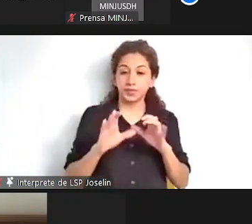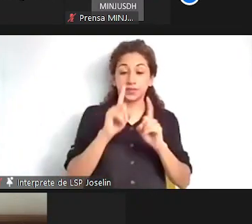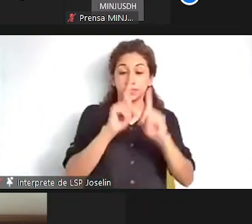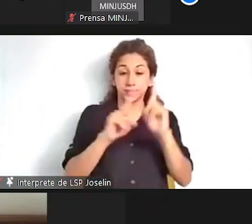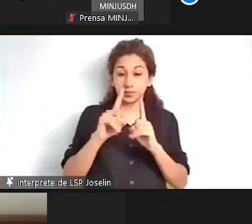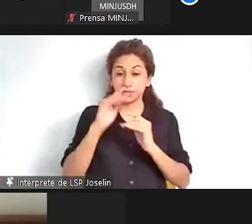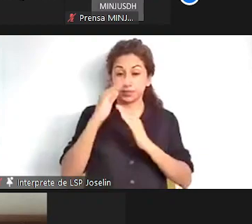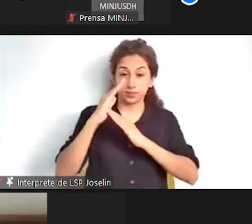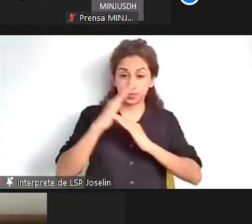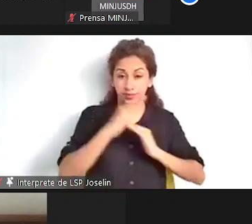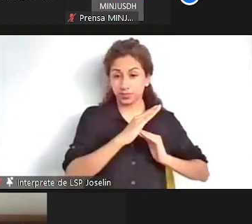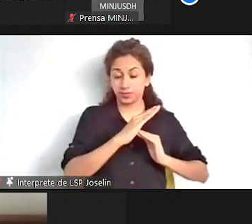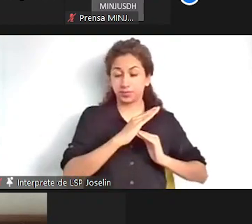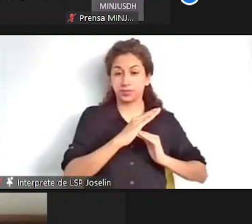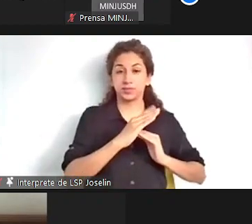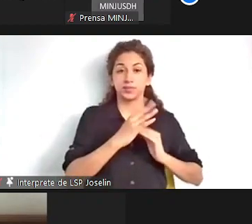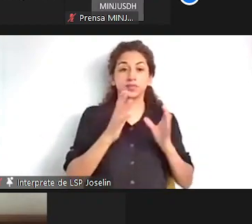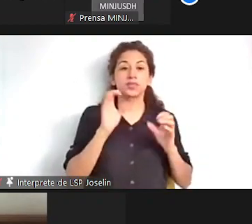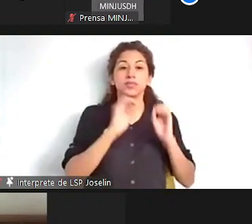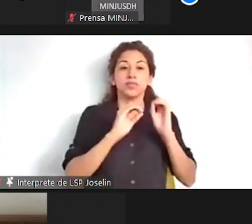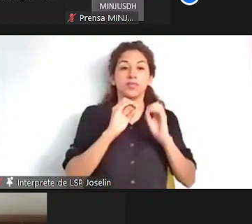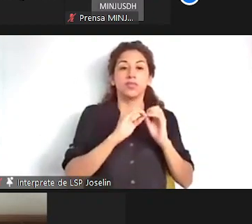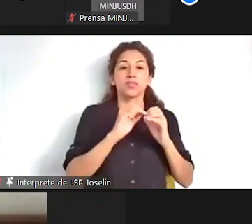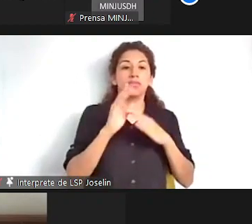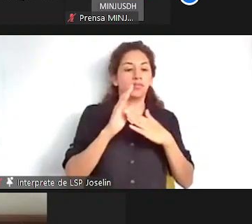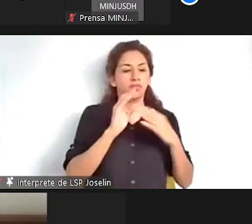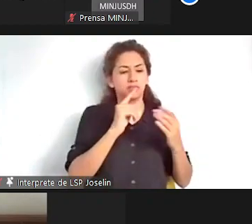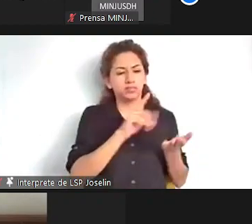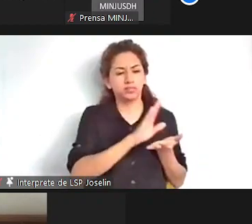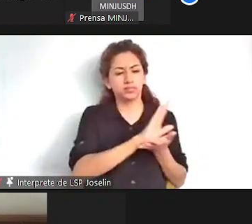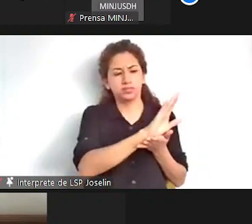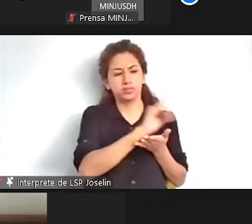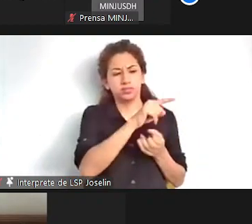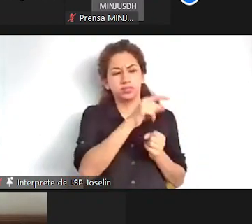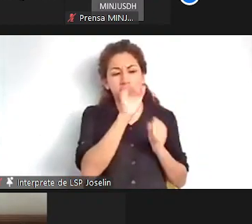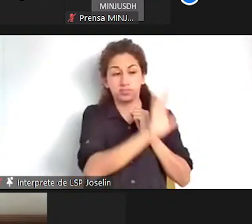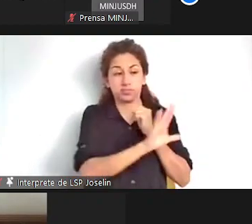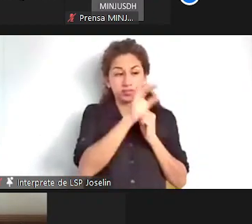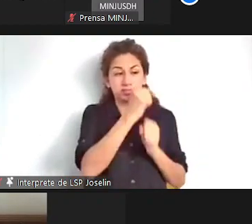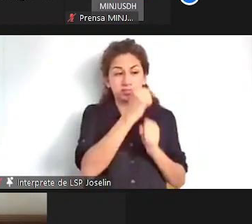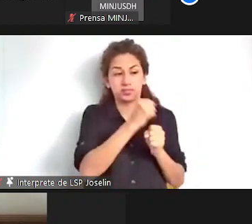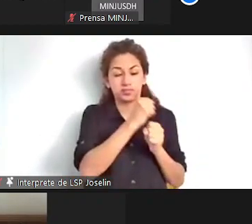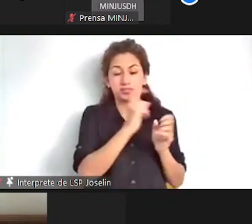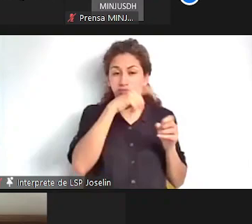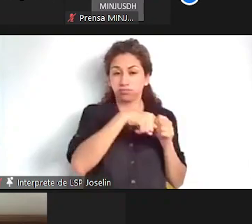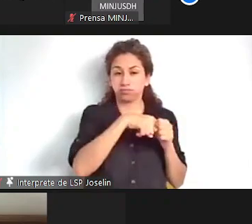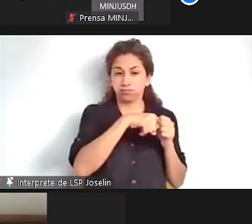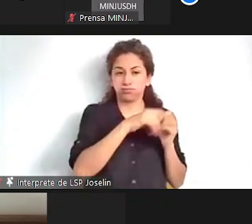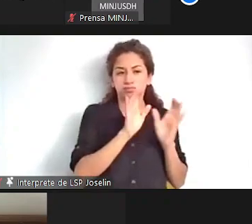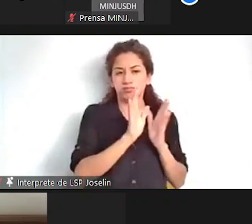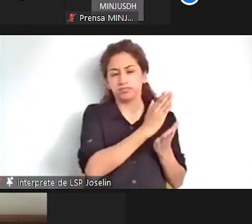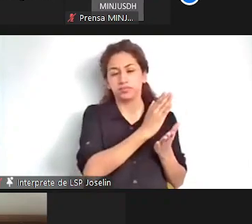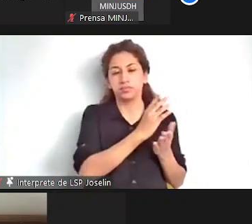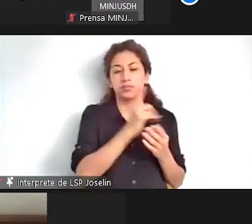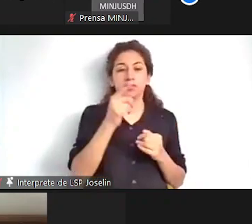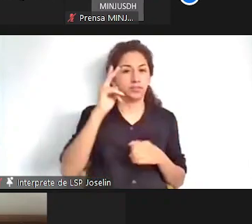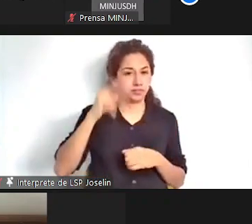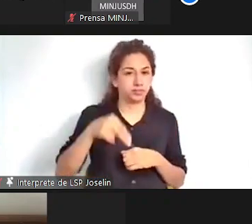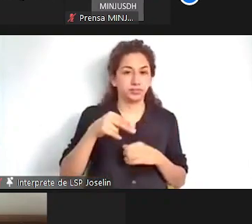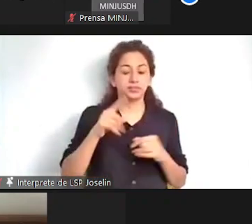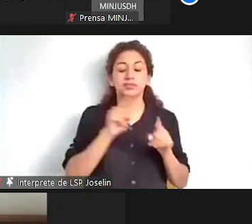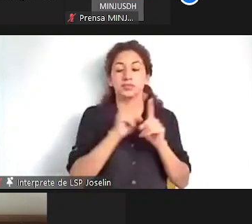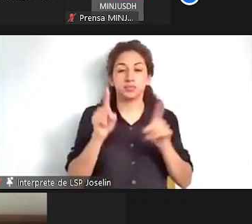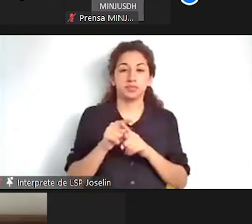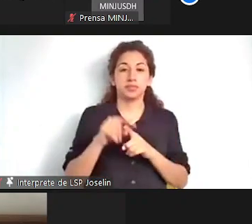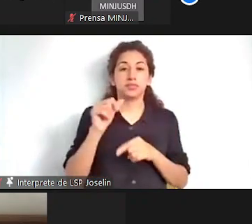the third area that would deserve special attention drawing on what the ilo supervisor system have called for is the